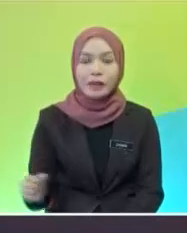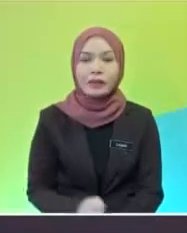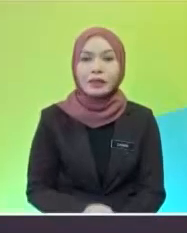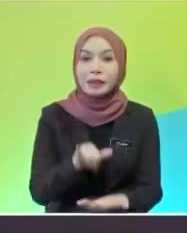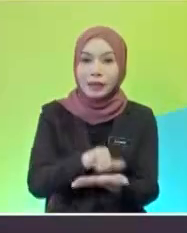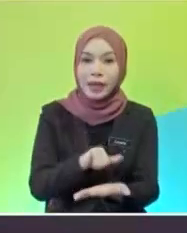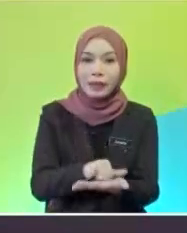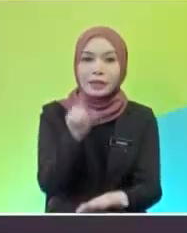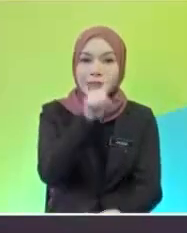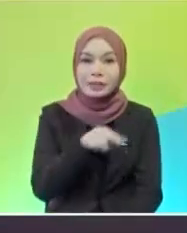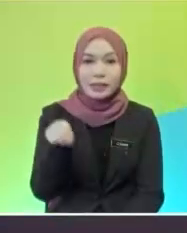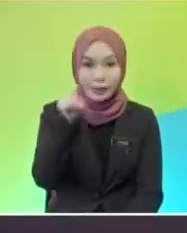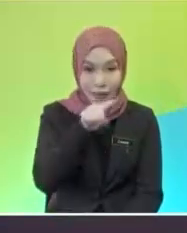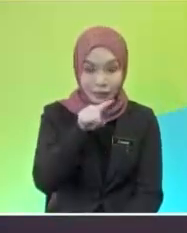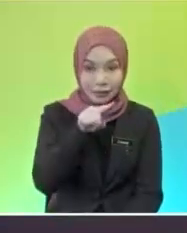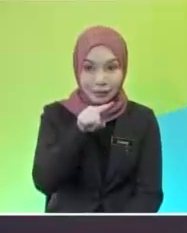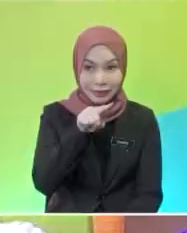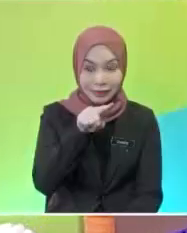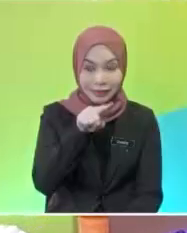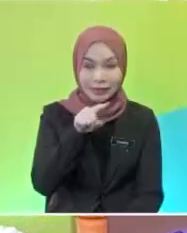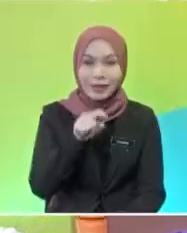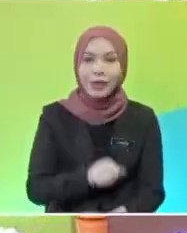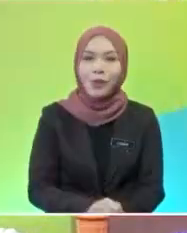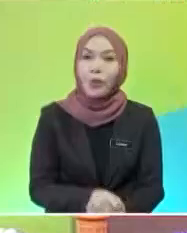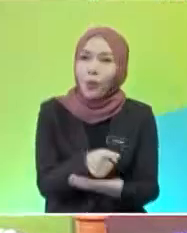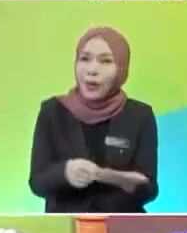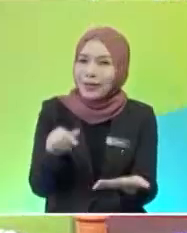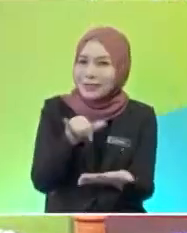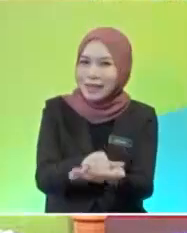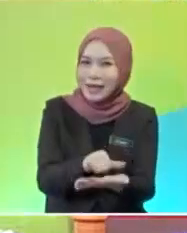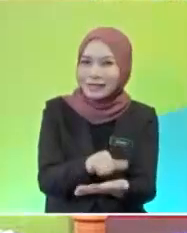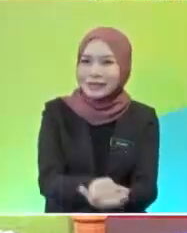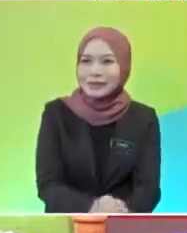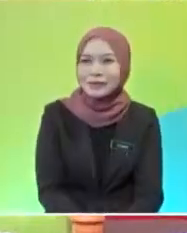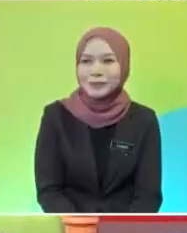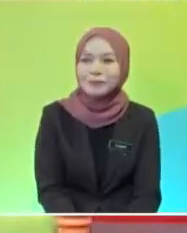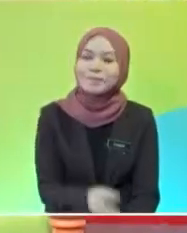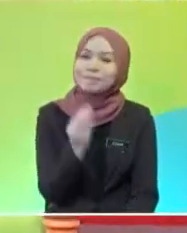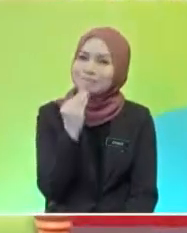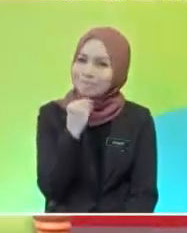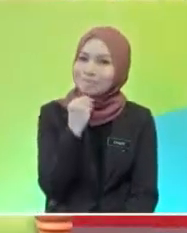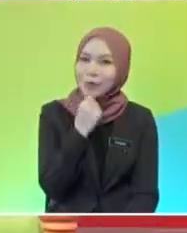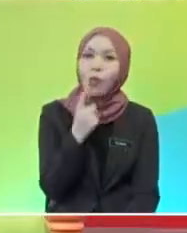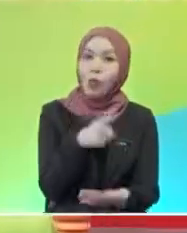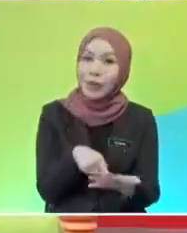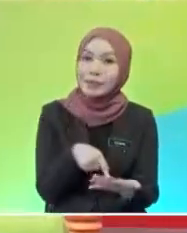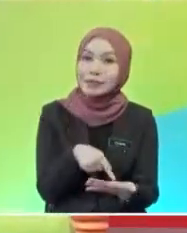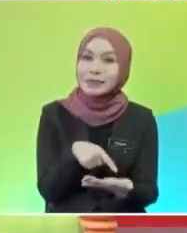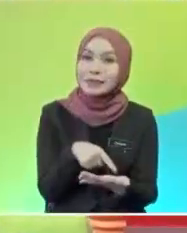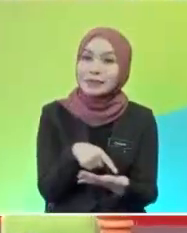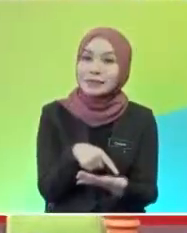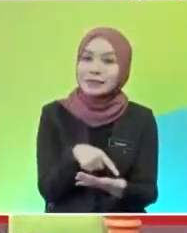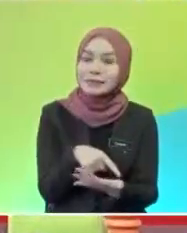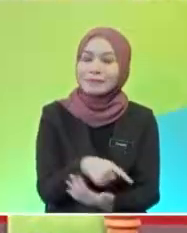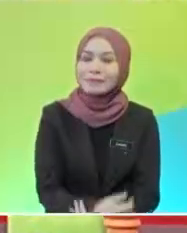which are circle or which are round? Ta-da! What is that? What is it, teacher? Hmm, Children at home, what is this? What